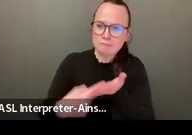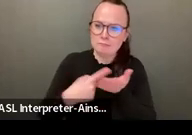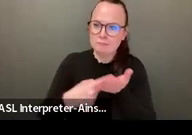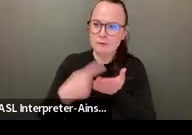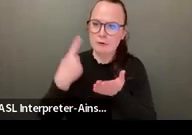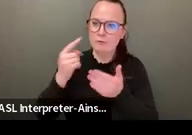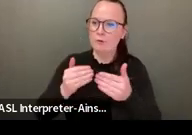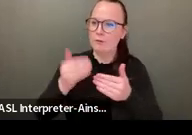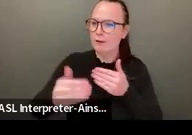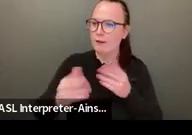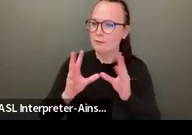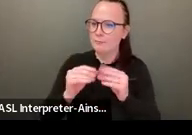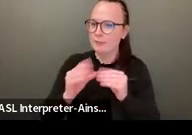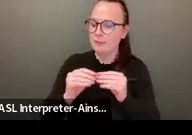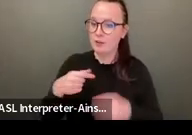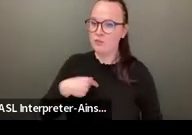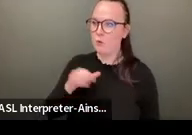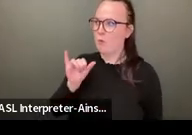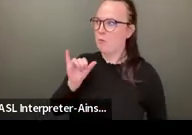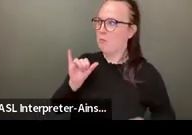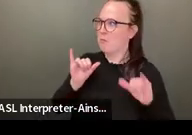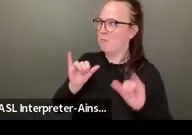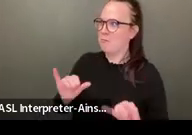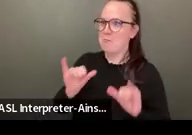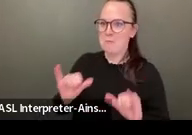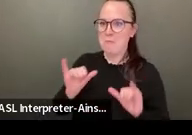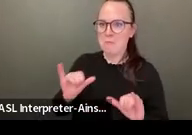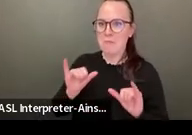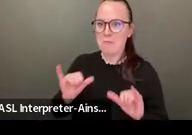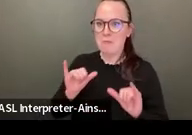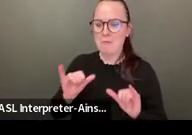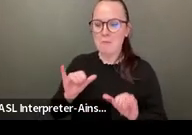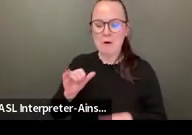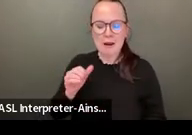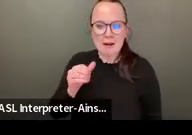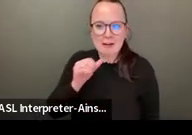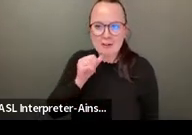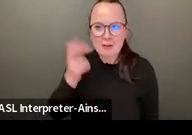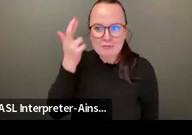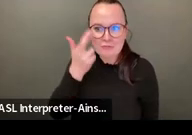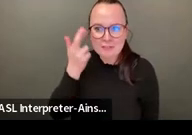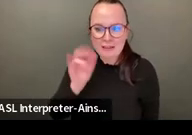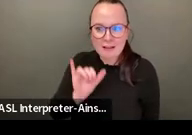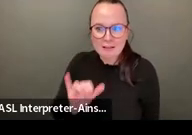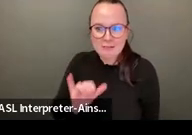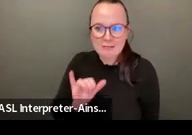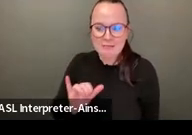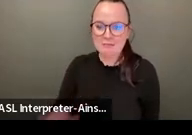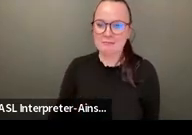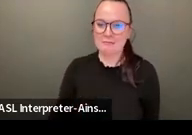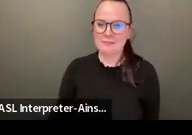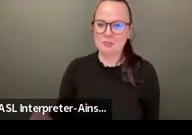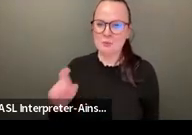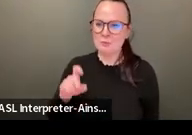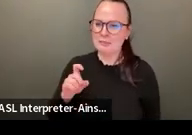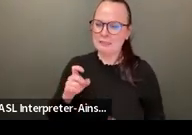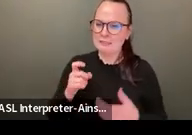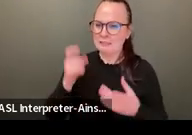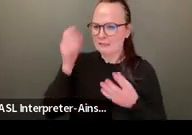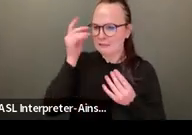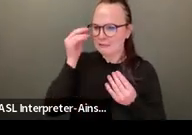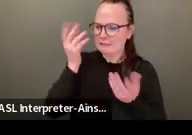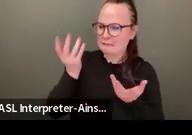duration? I had no idea 2024 was a leap year. I had no idea. Do we need to take that into account? Well, I